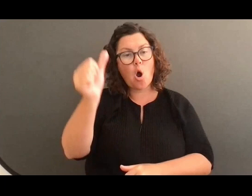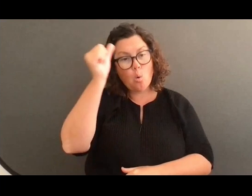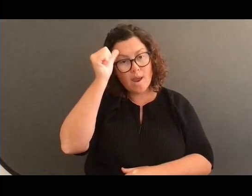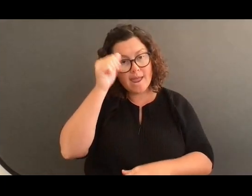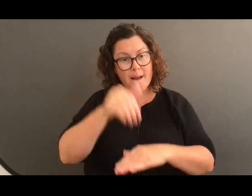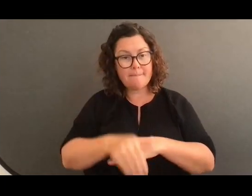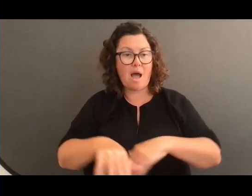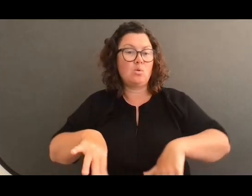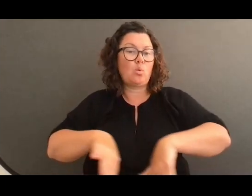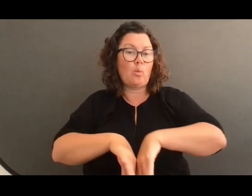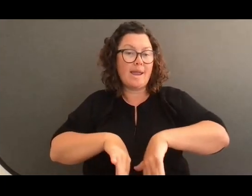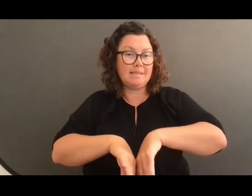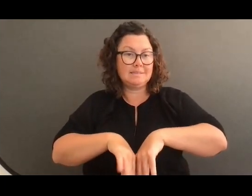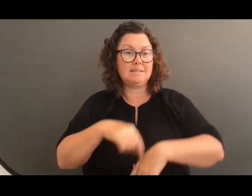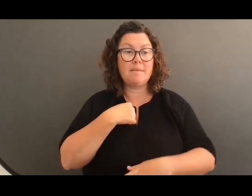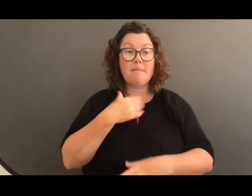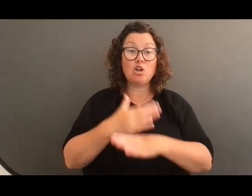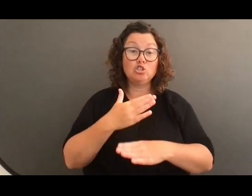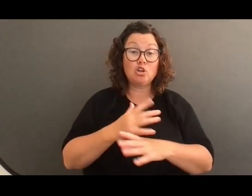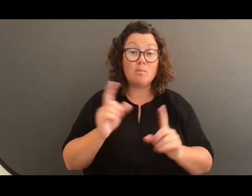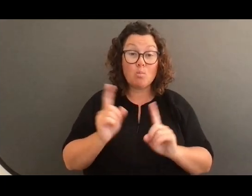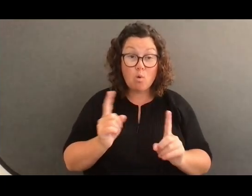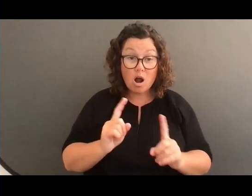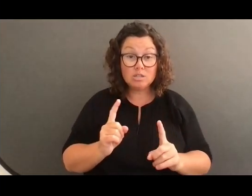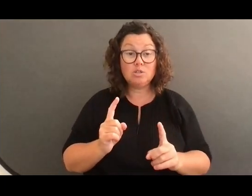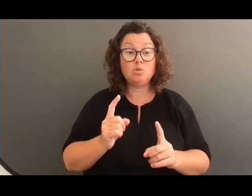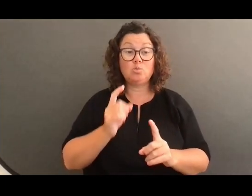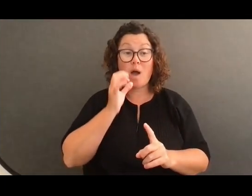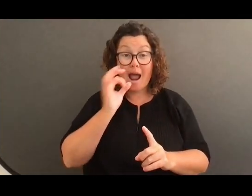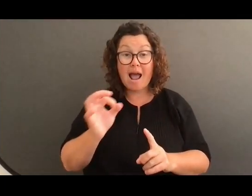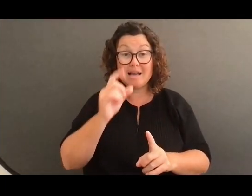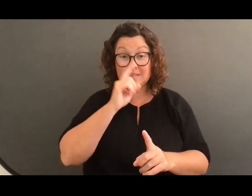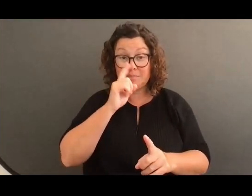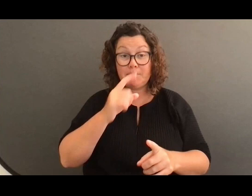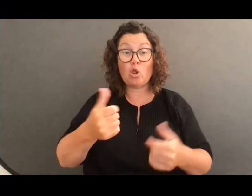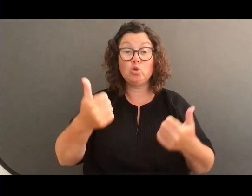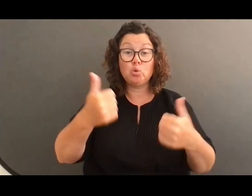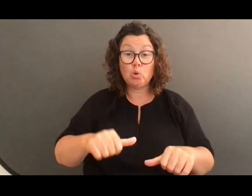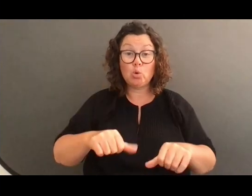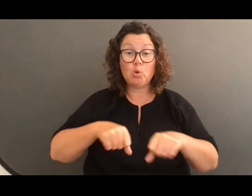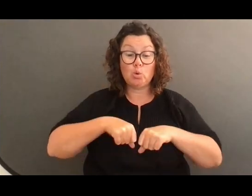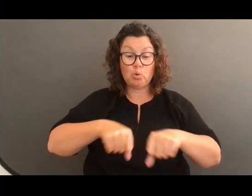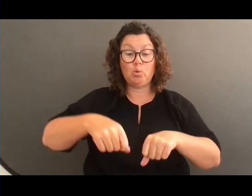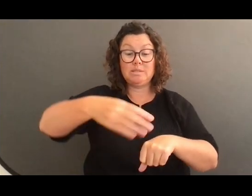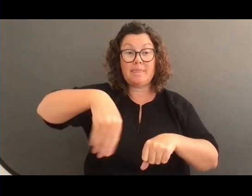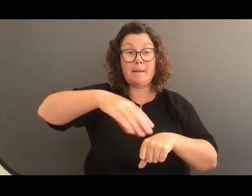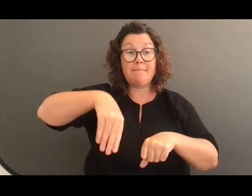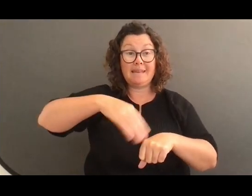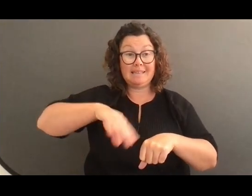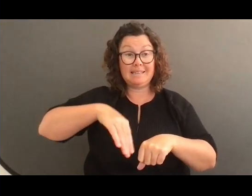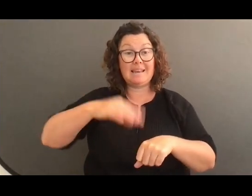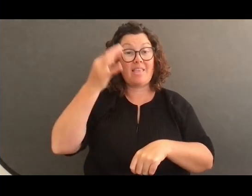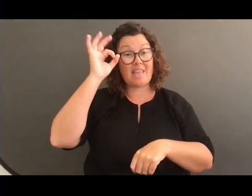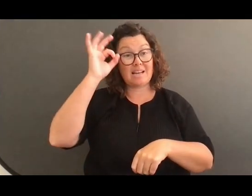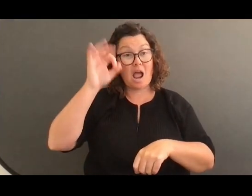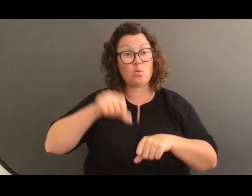job is effectively to get people to use the bins that are put out for collection by the council correctly. And that's a pretty big task. I didn't realise quite how